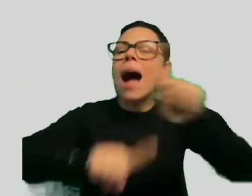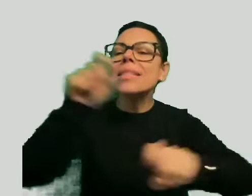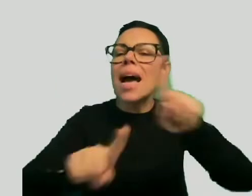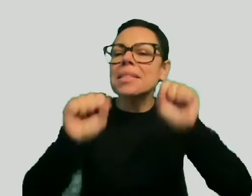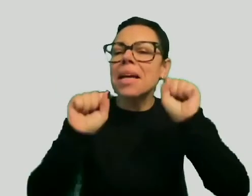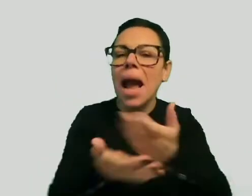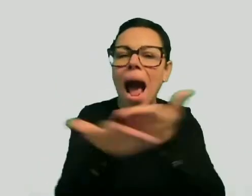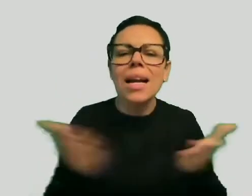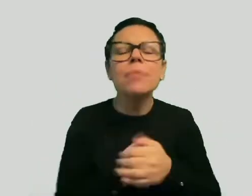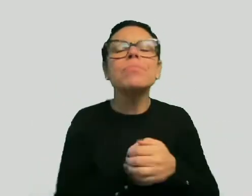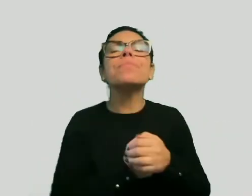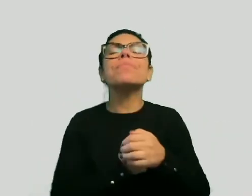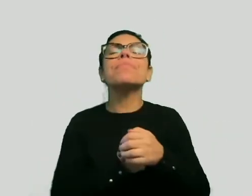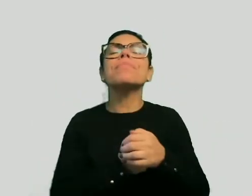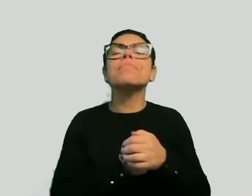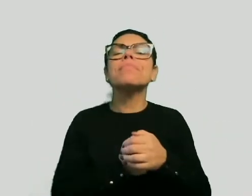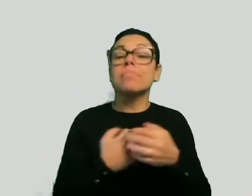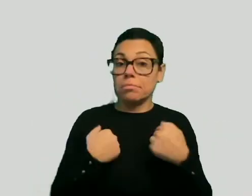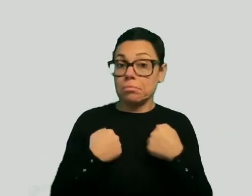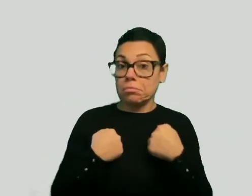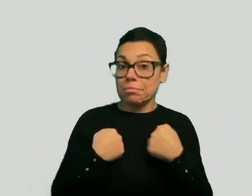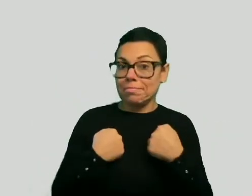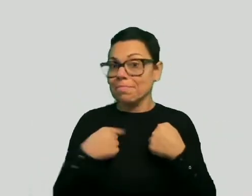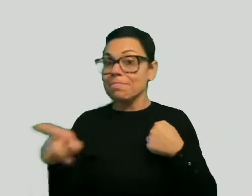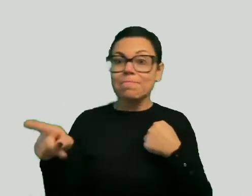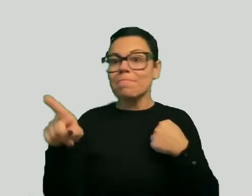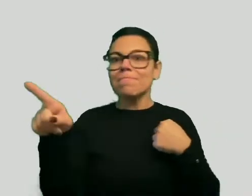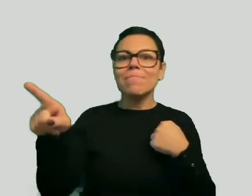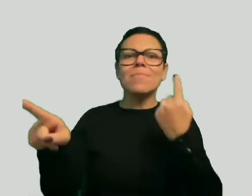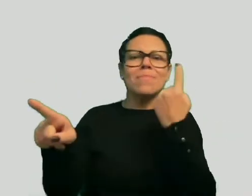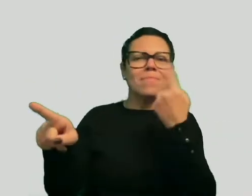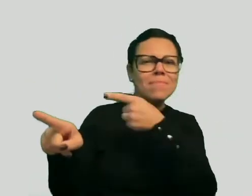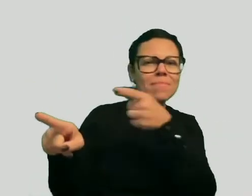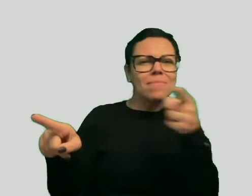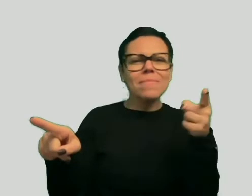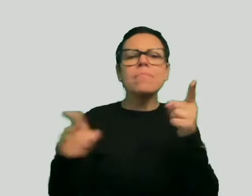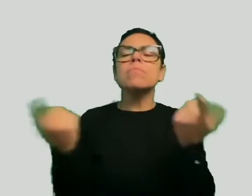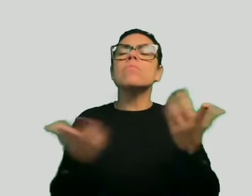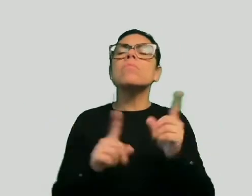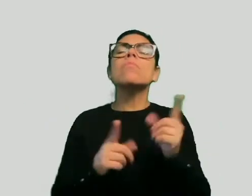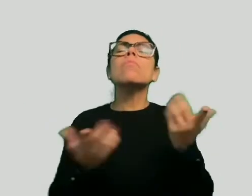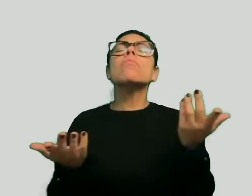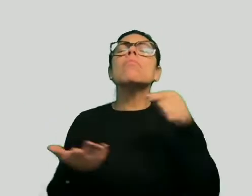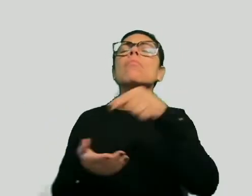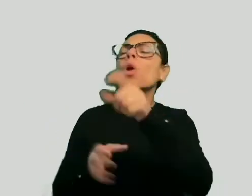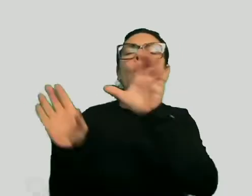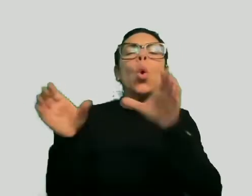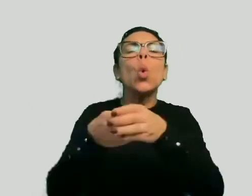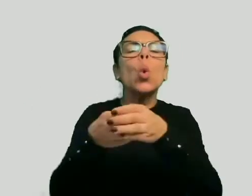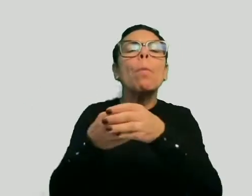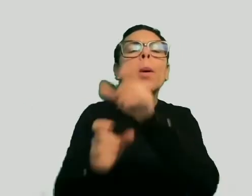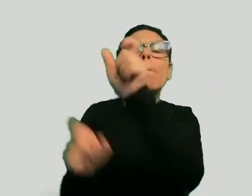in public contracts, who are the groups that benefit? And it's those involved in the production or the delivery, or the users or beneficiaries.